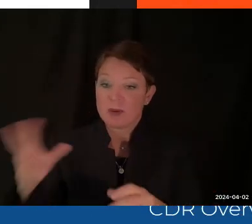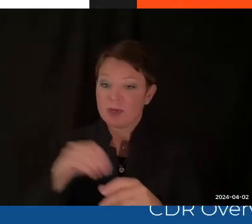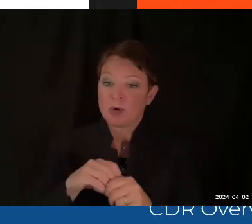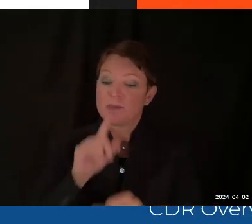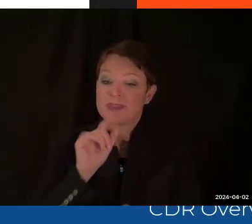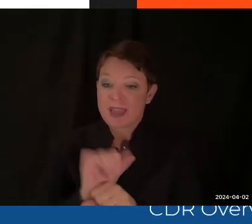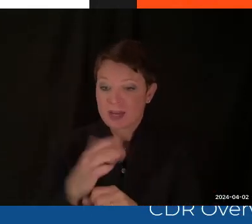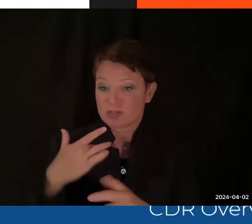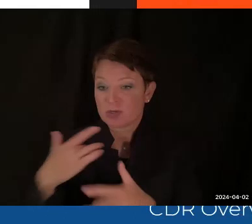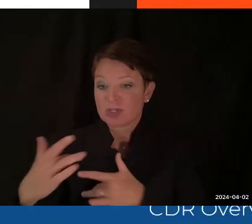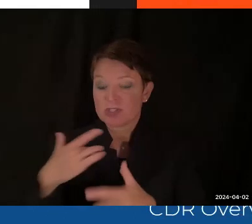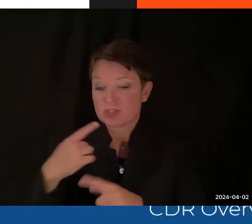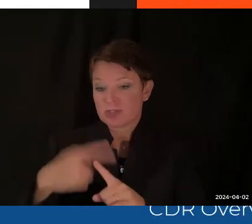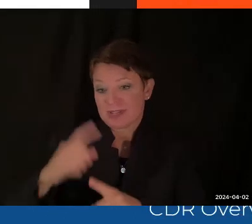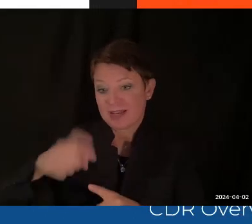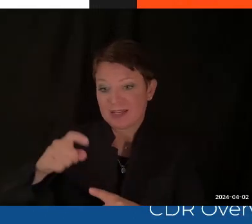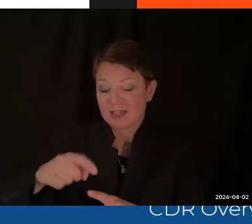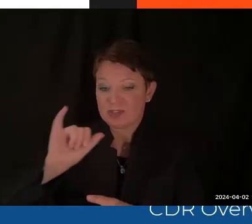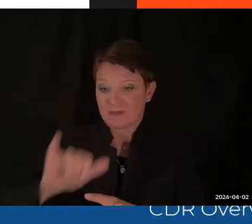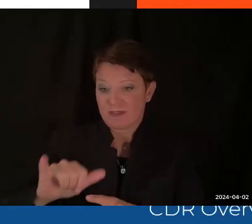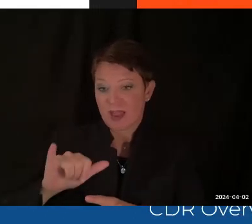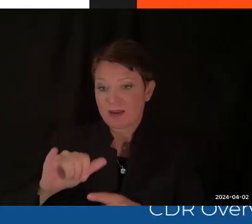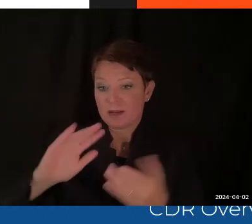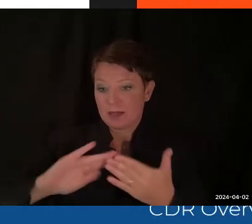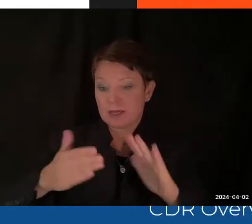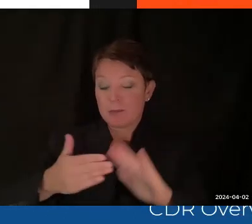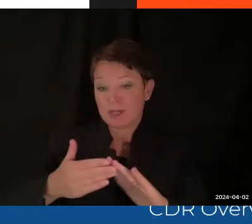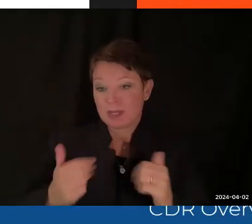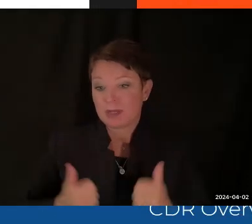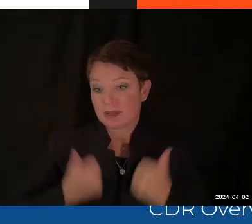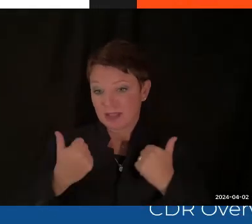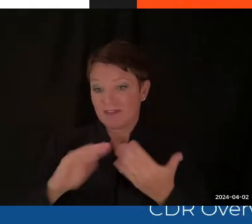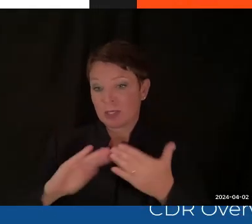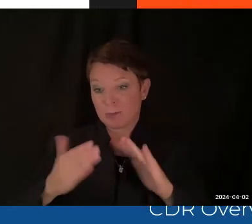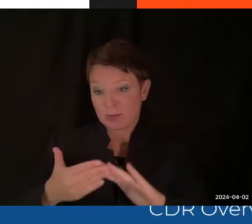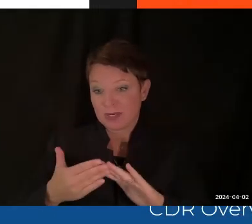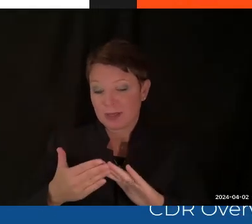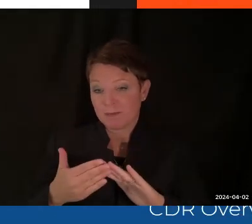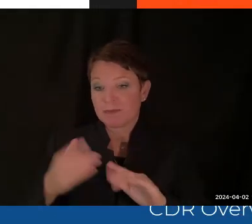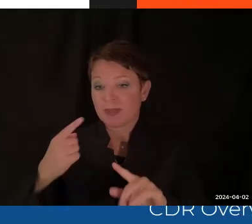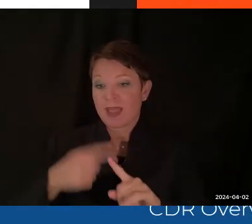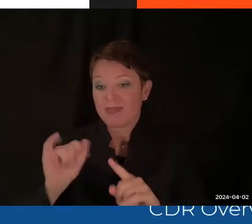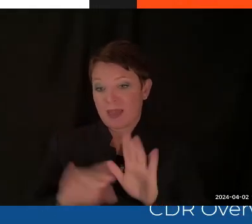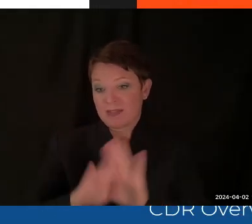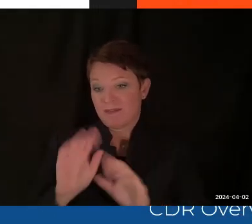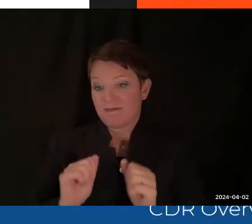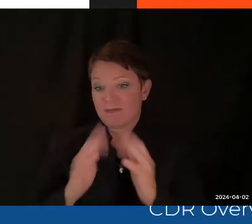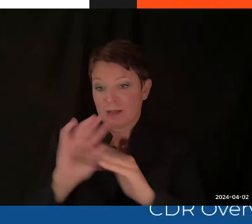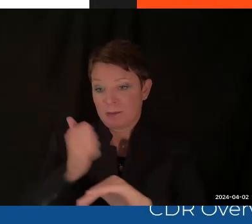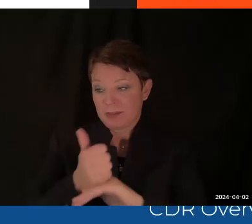the actual concerns and needs of this living community in this development.